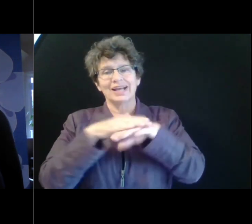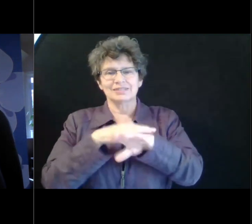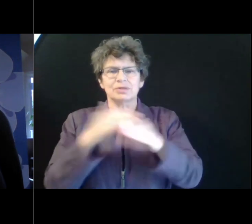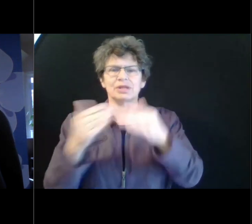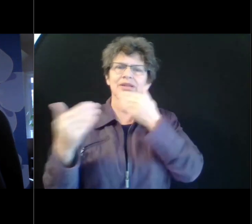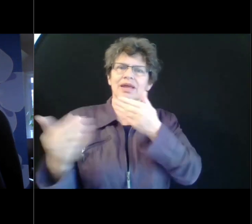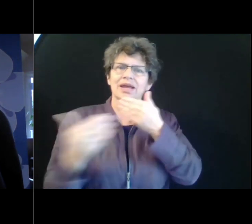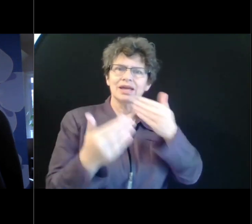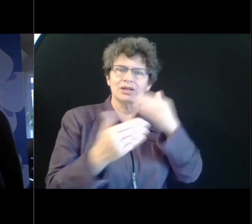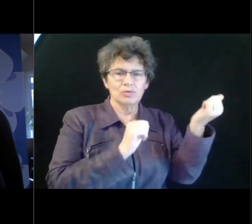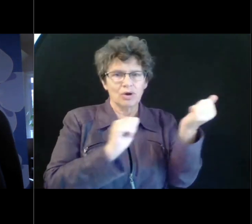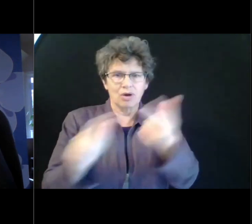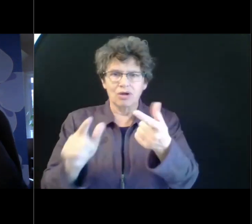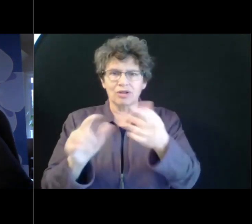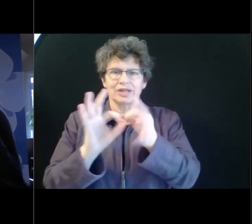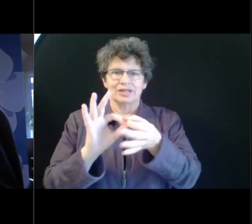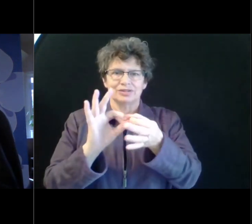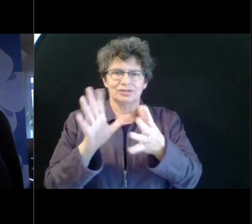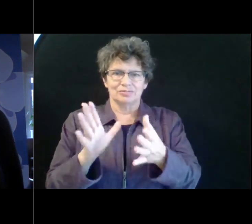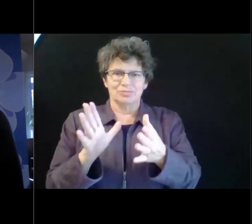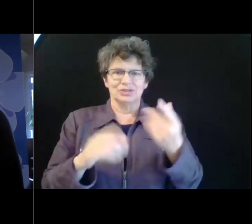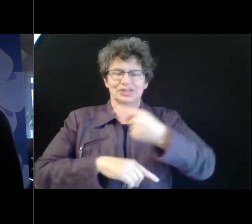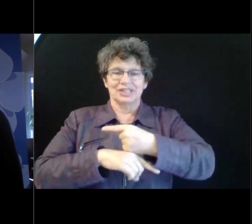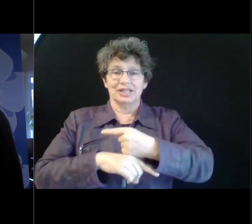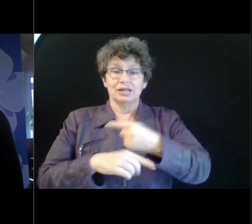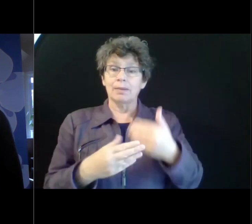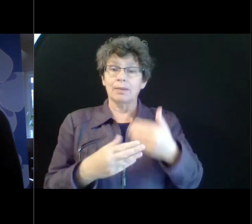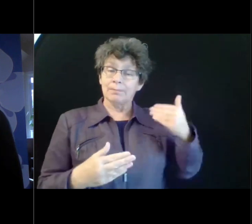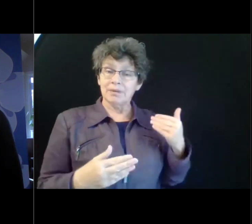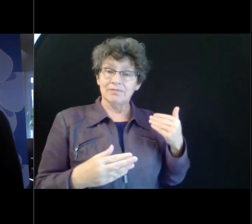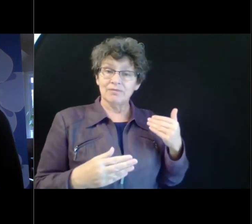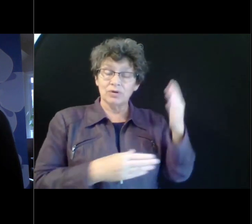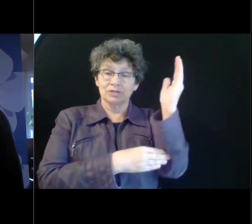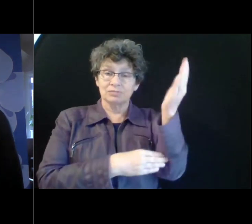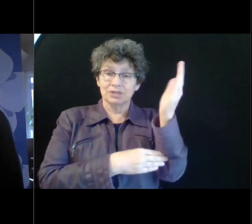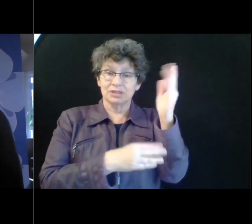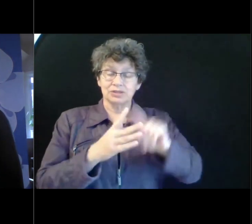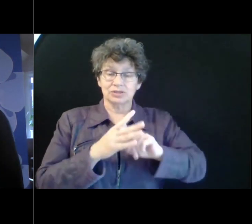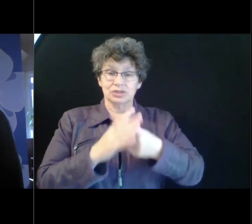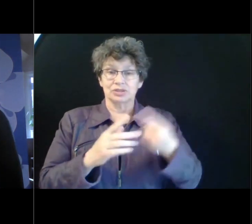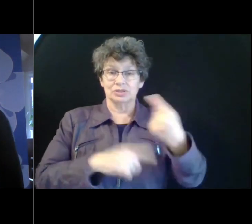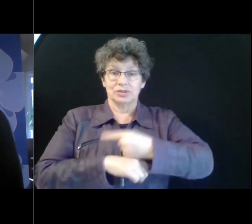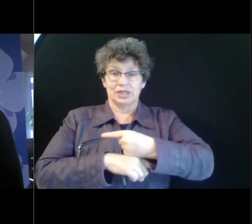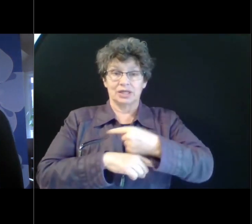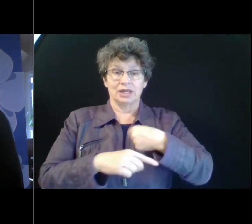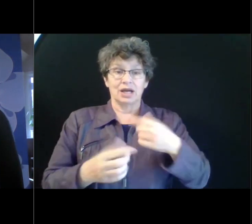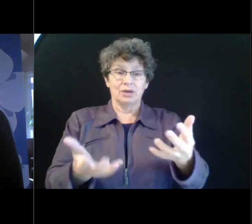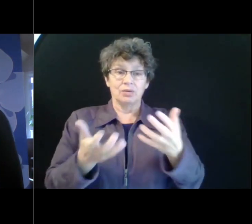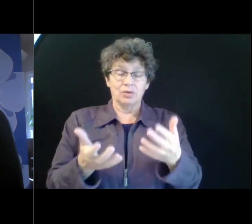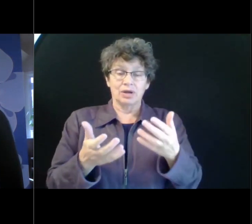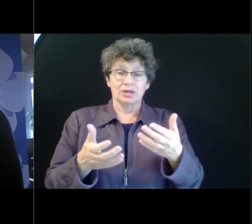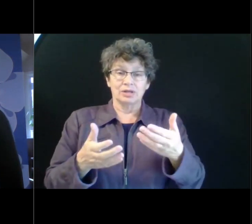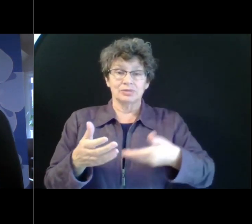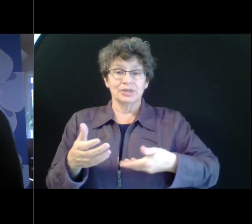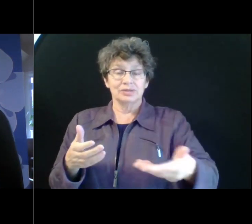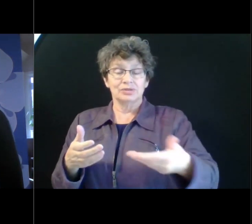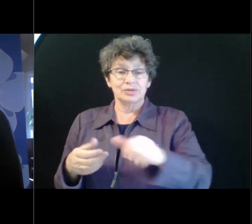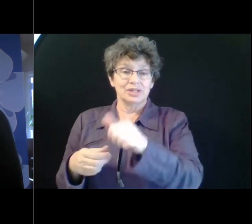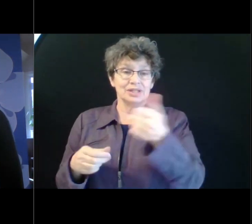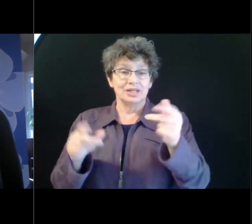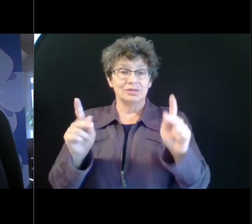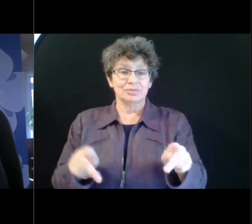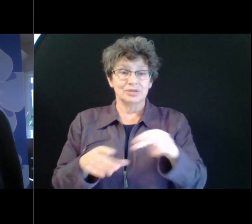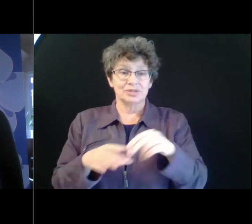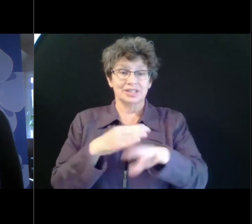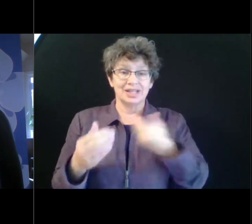our interpreters today. So before we hear from our speakers today, I wanted to introduce another member of our team.